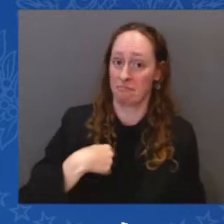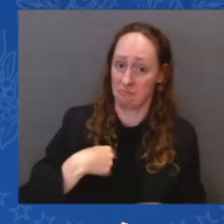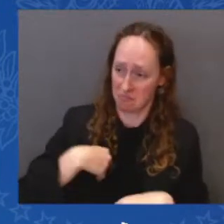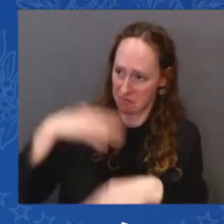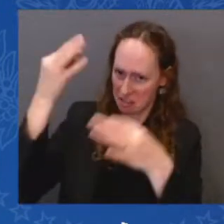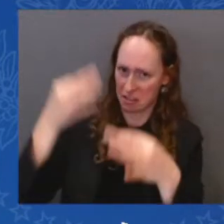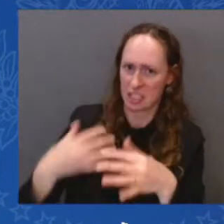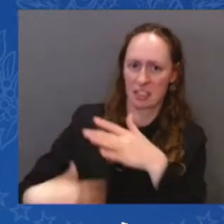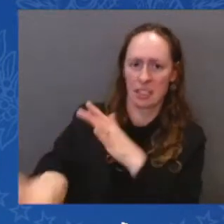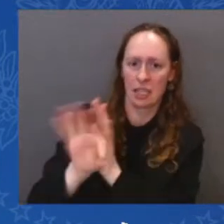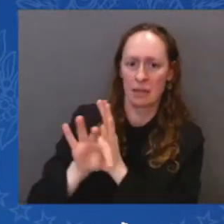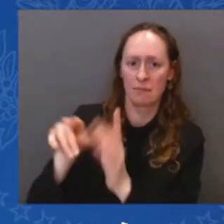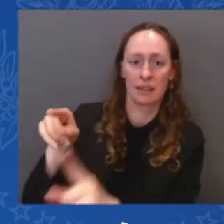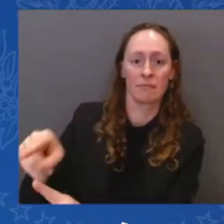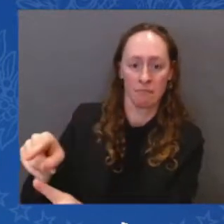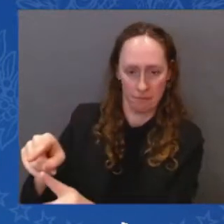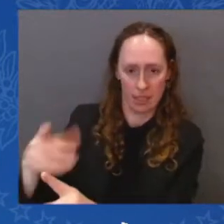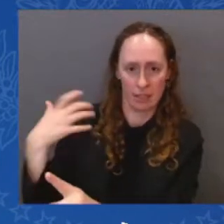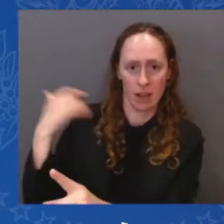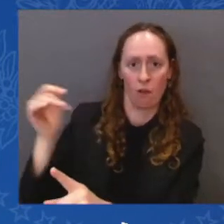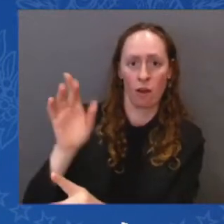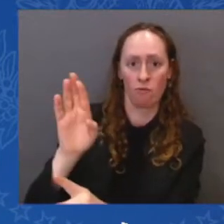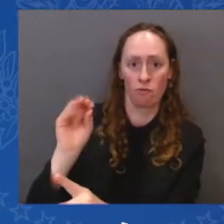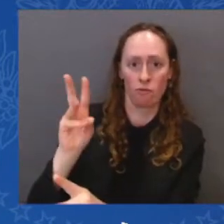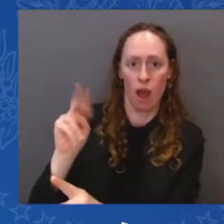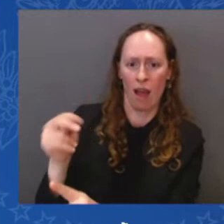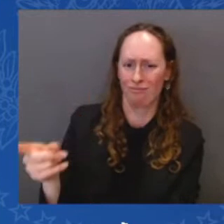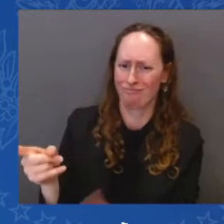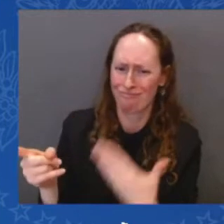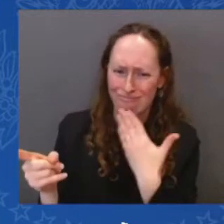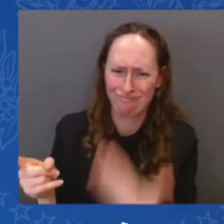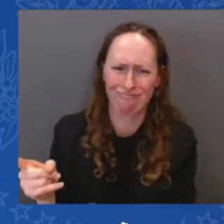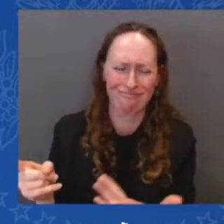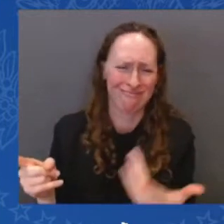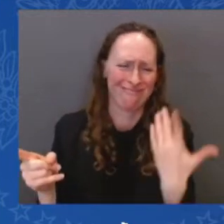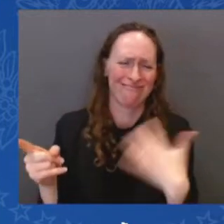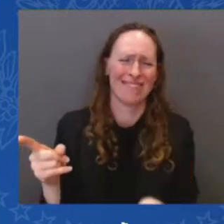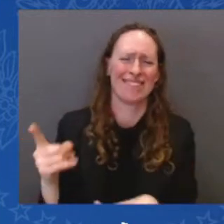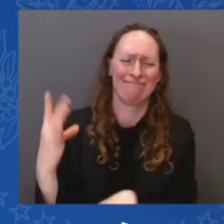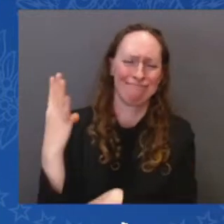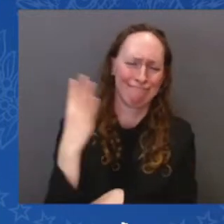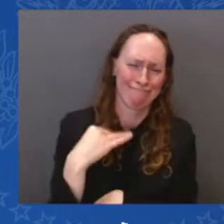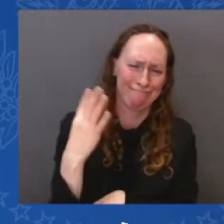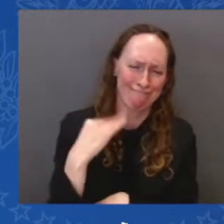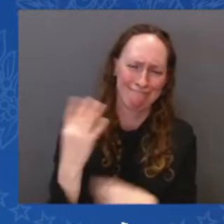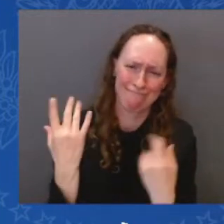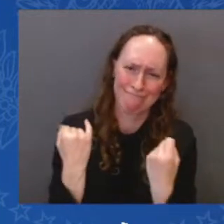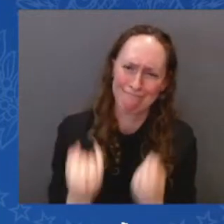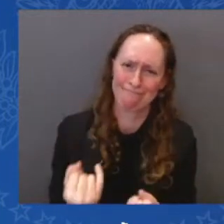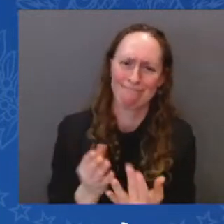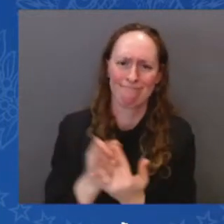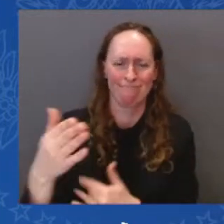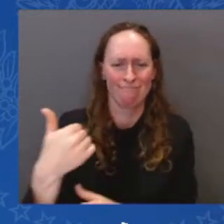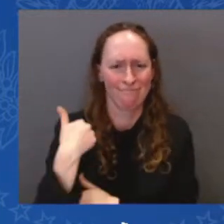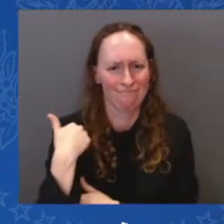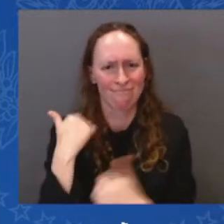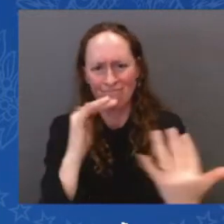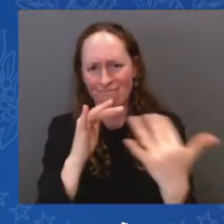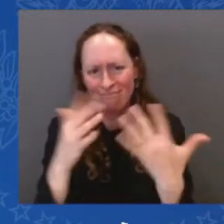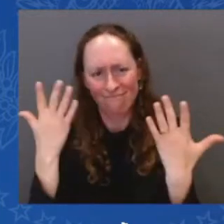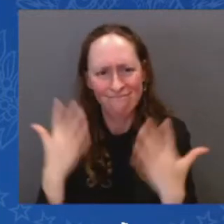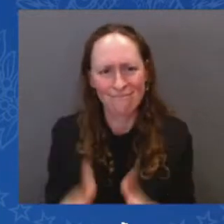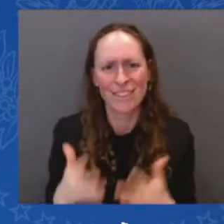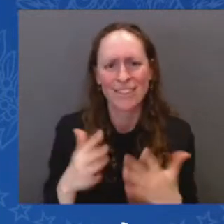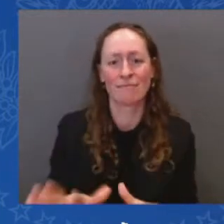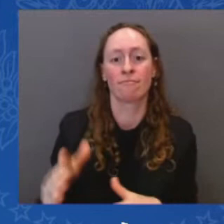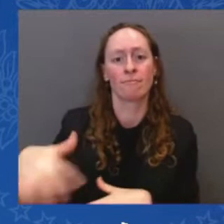combat experience, an experienced commander of the Joint Force, top flight strategist, a leader known